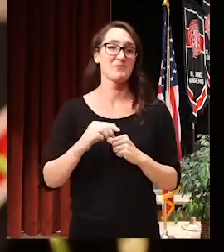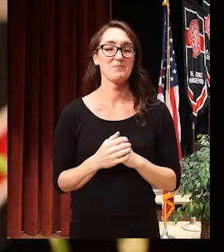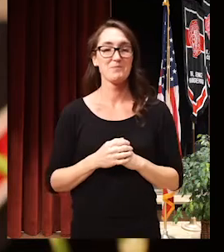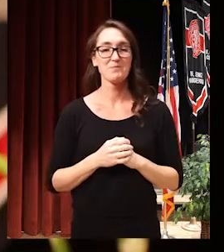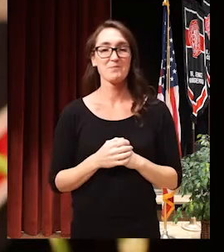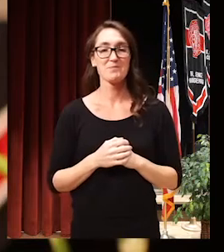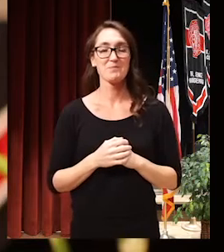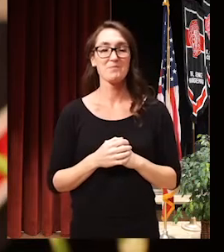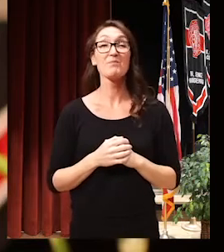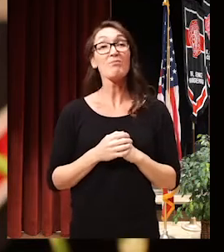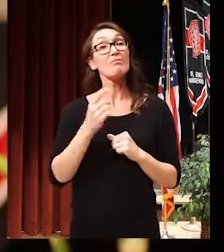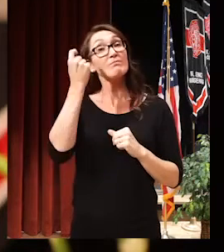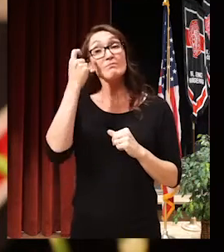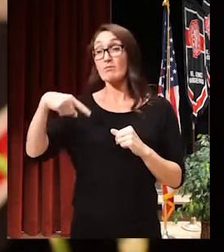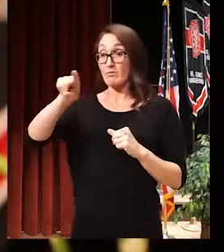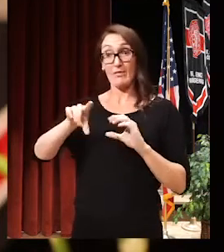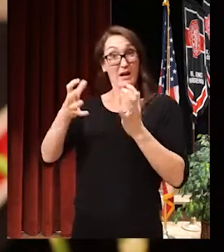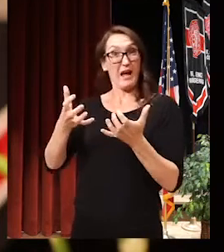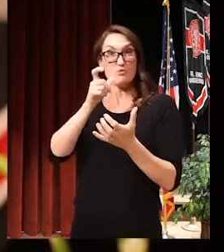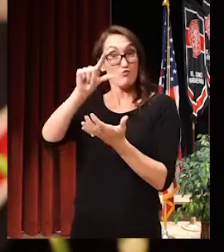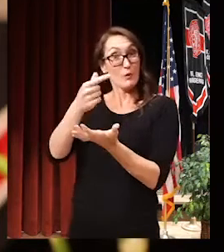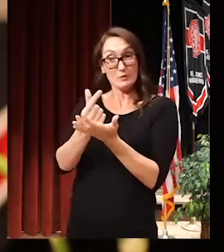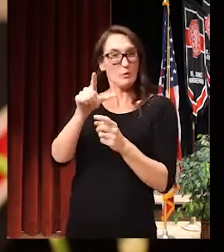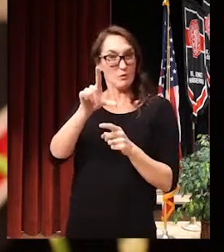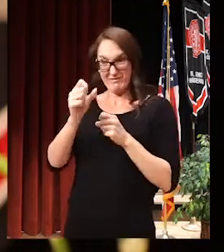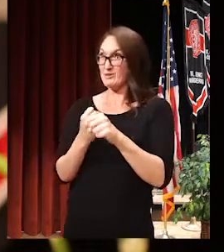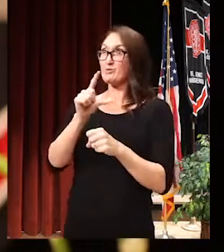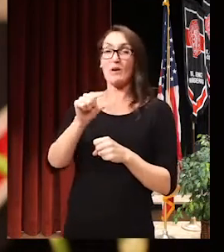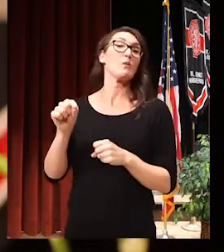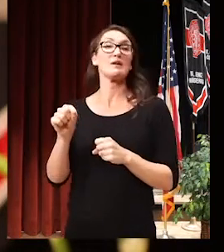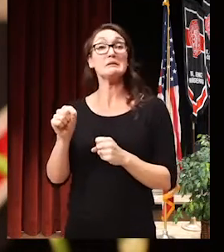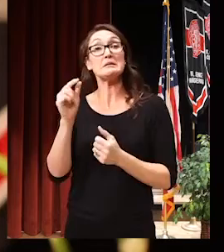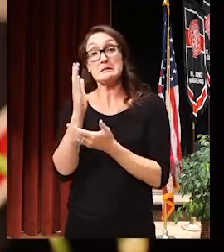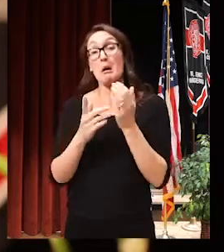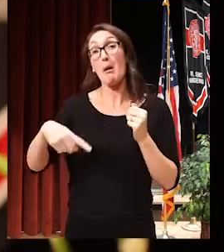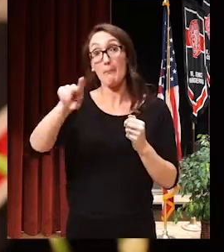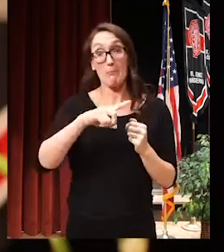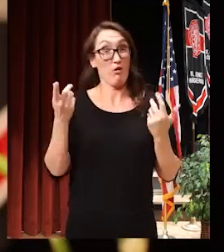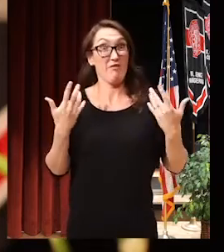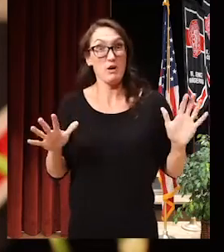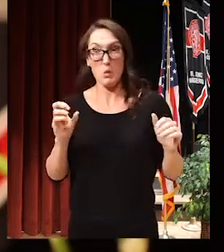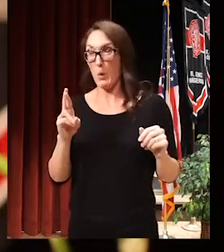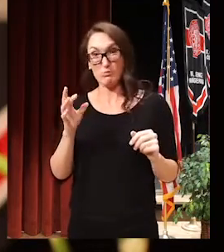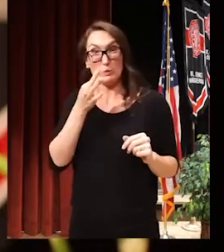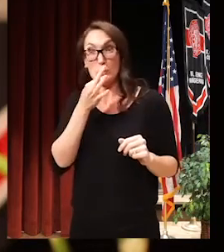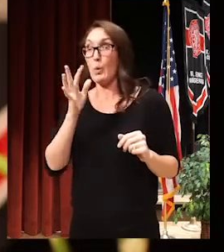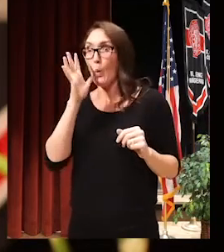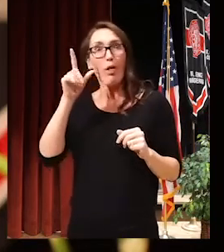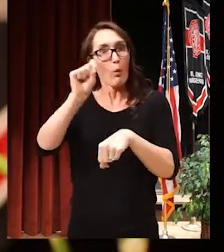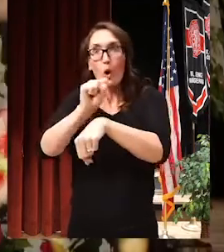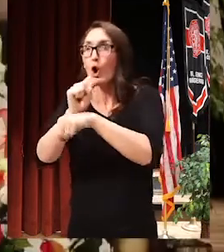Among the graduating class are some notable people who have already or will soon be on the front lines battling